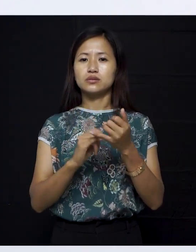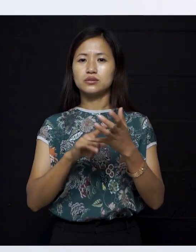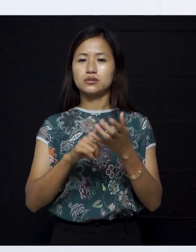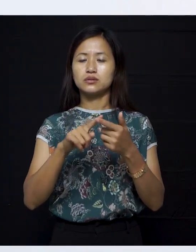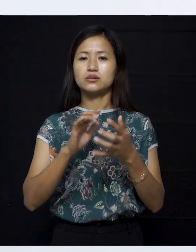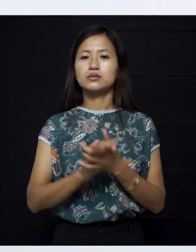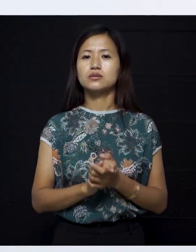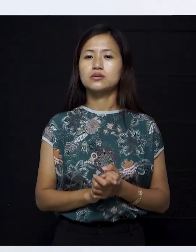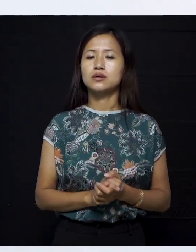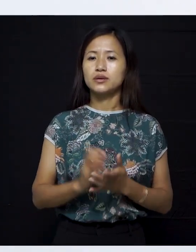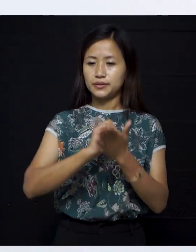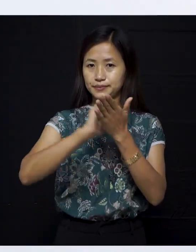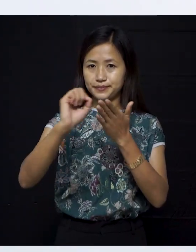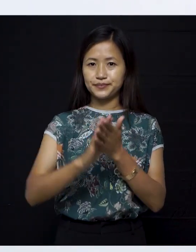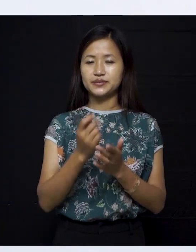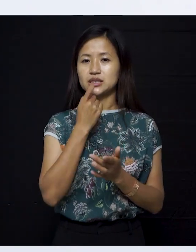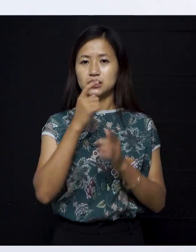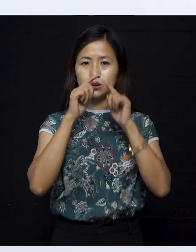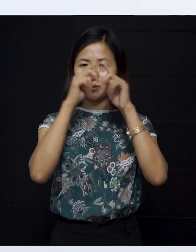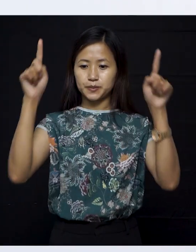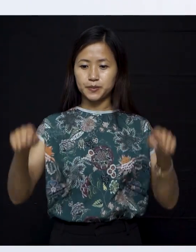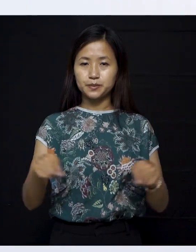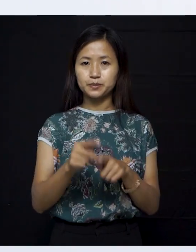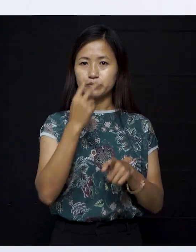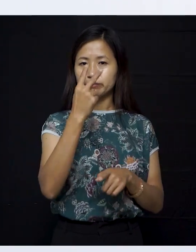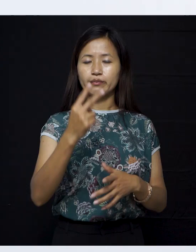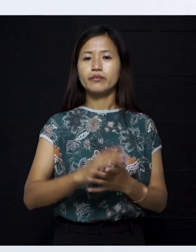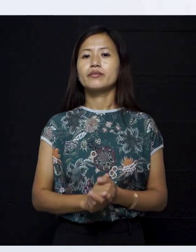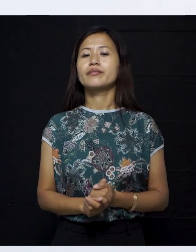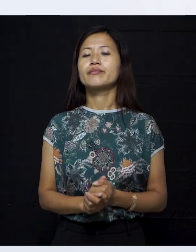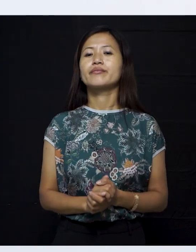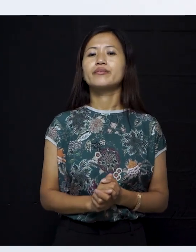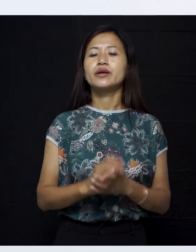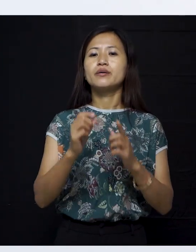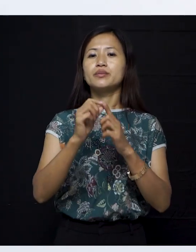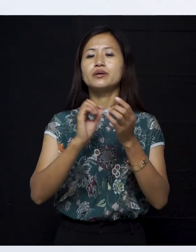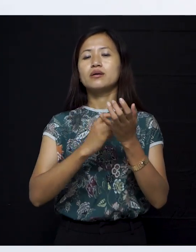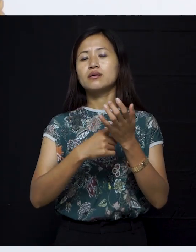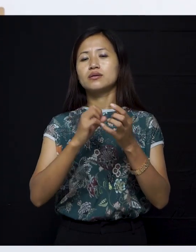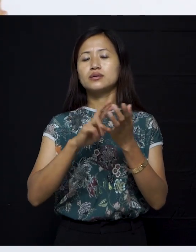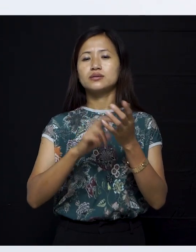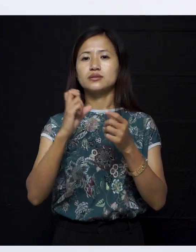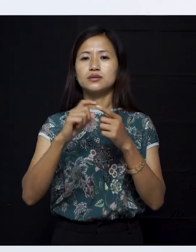okay? I'm going to write it here for you. Dependent clause is also called as principal